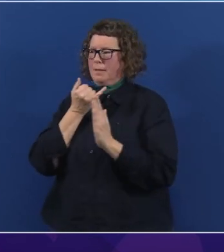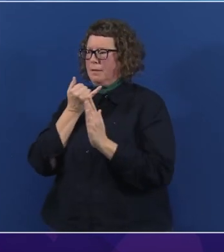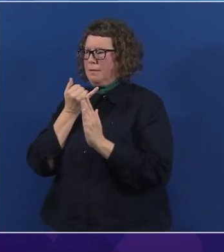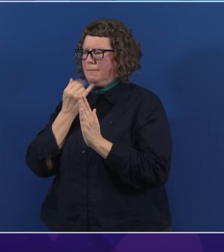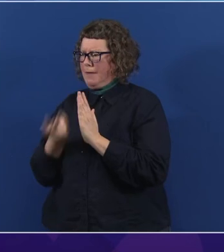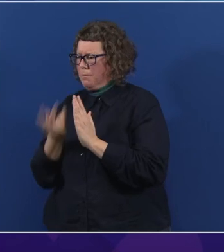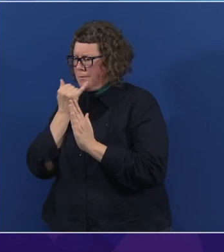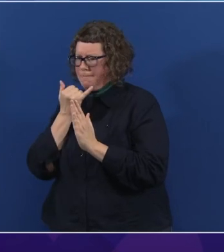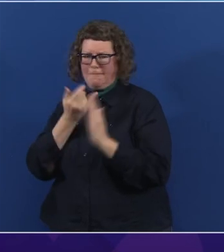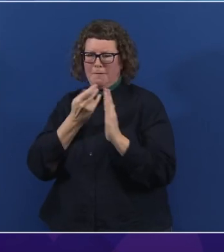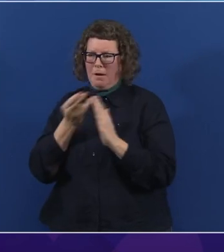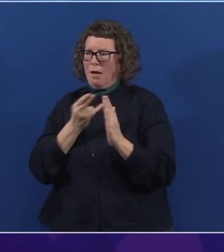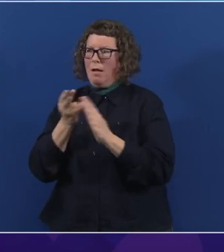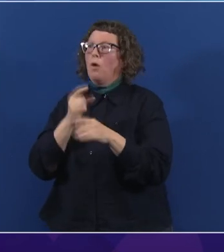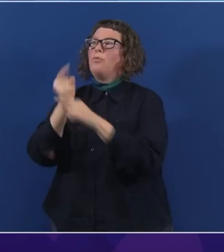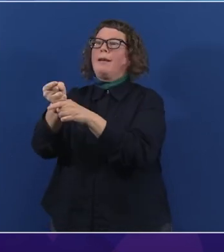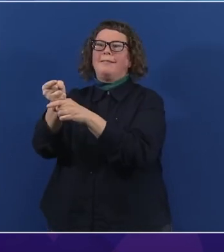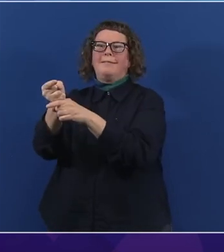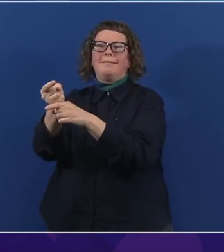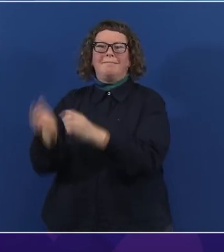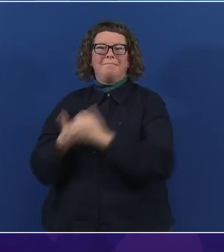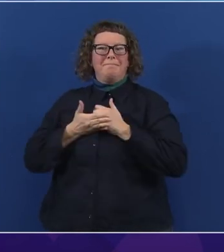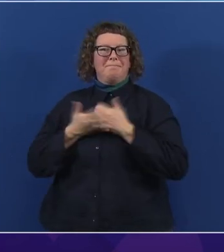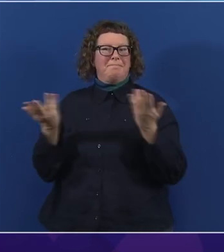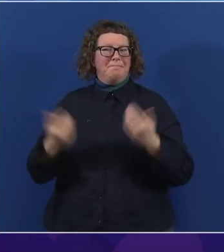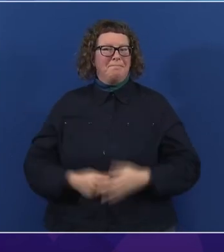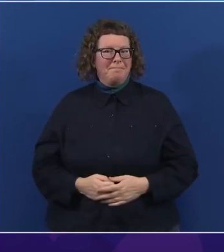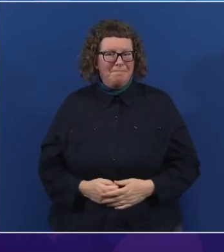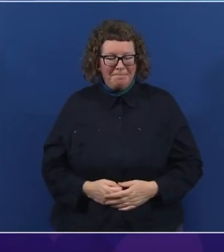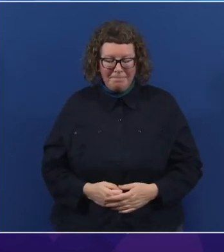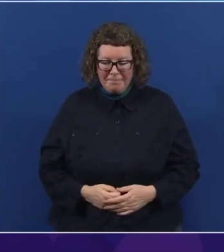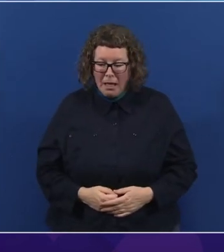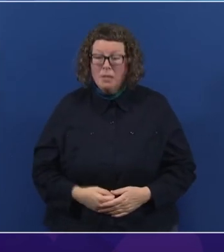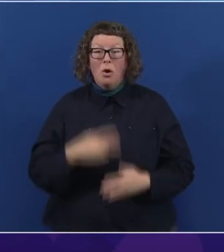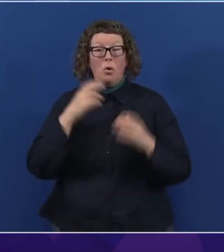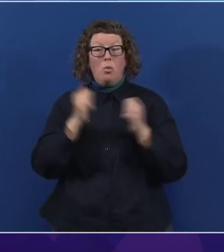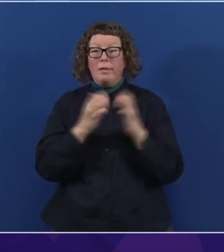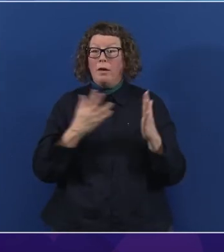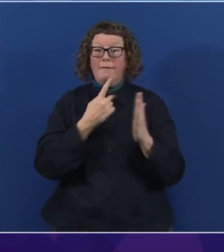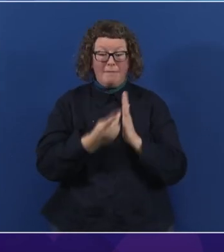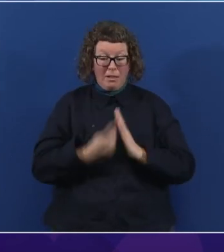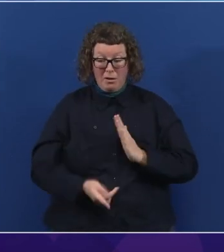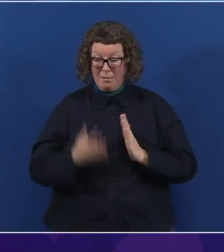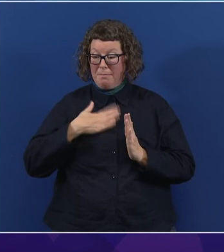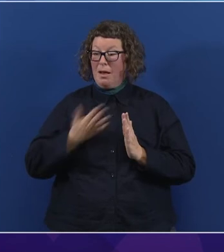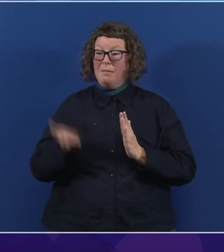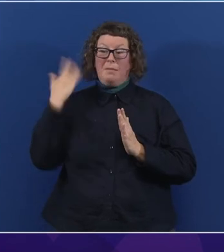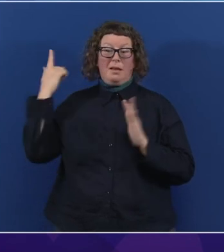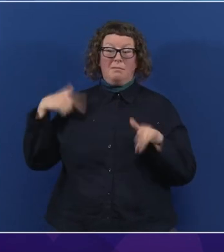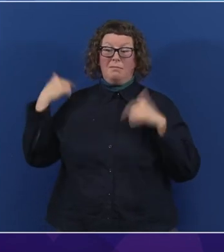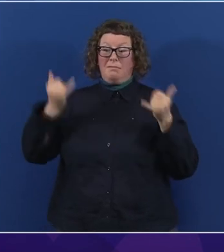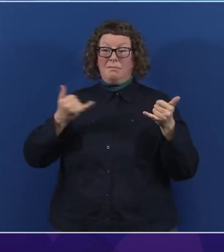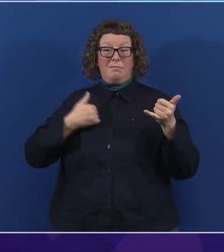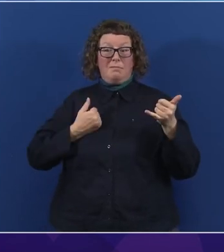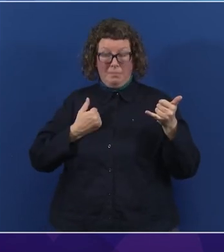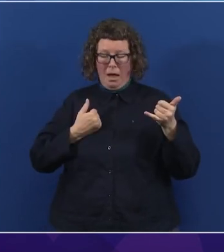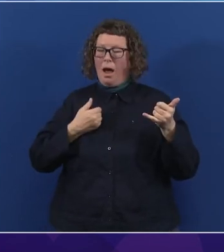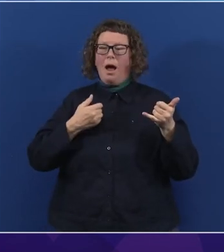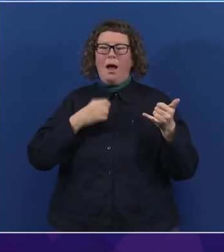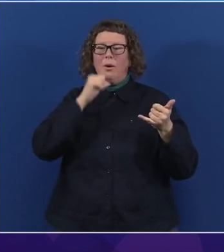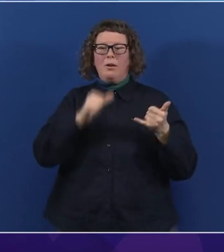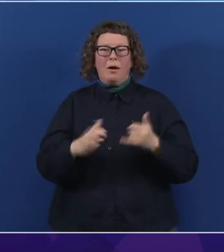the right path. Because the reality is, without the failures I've experienced in my past, I would not be where I am